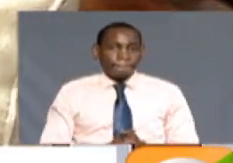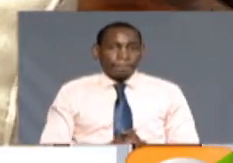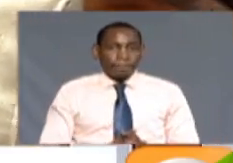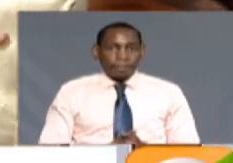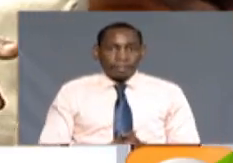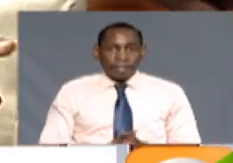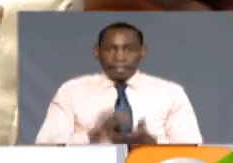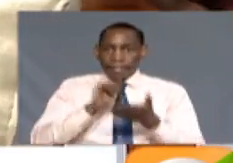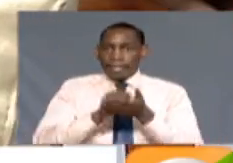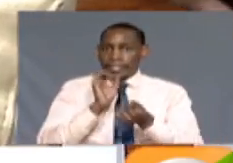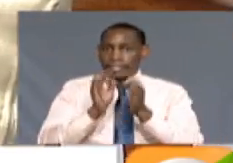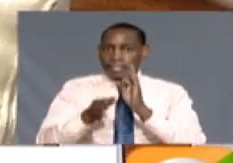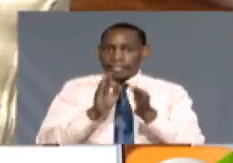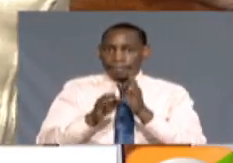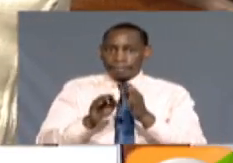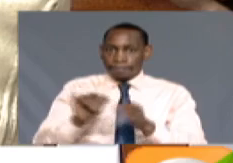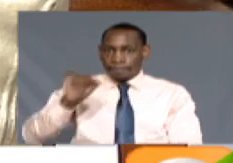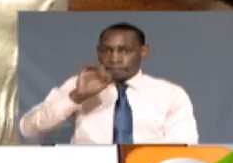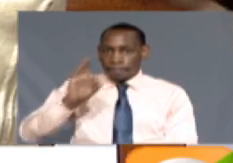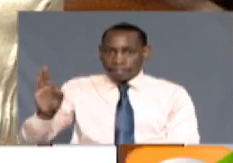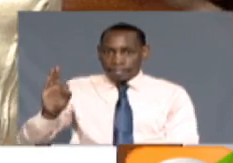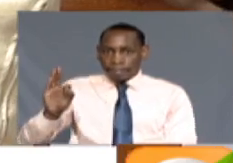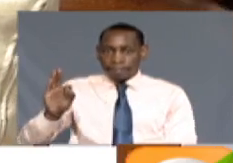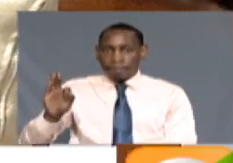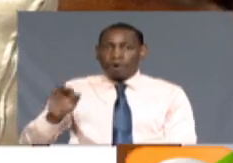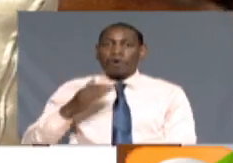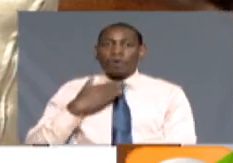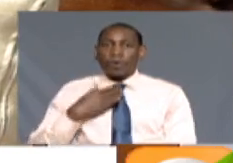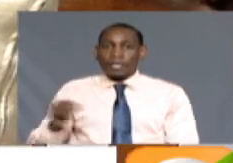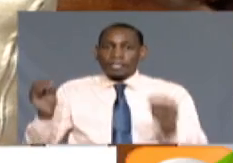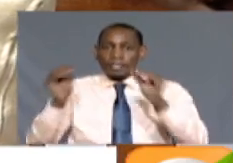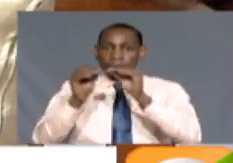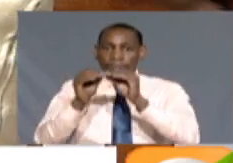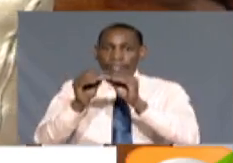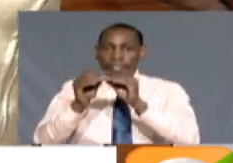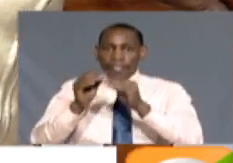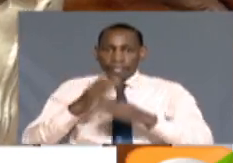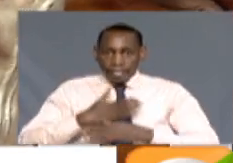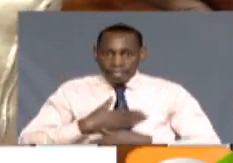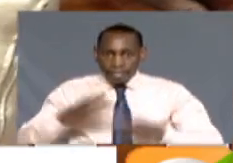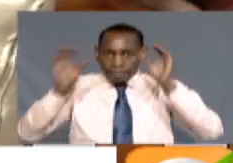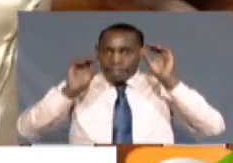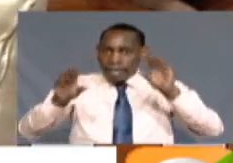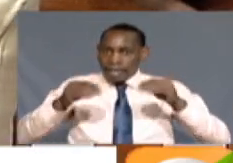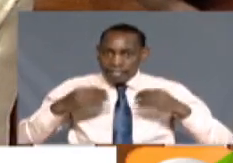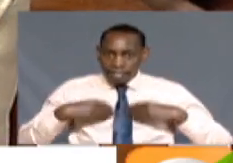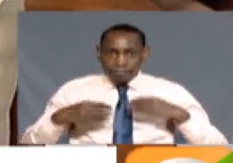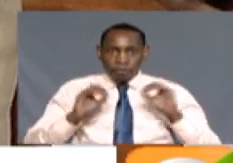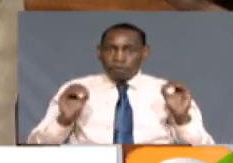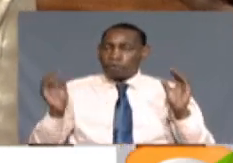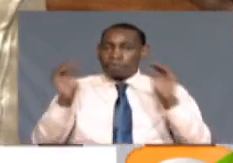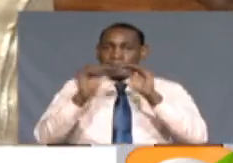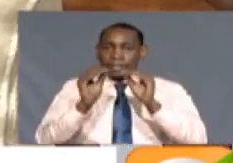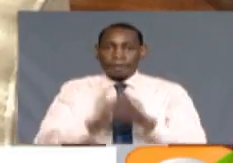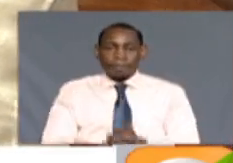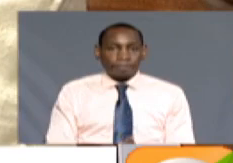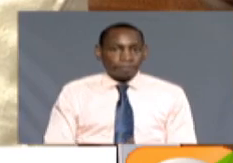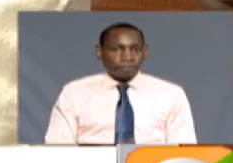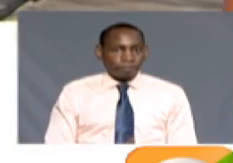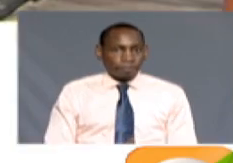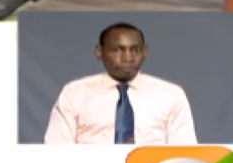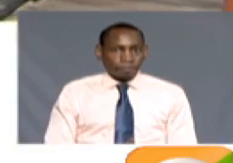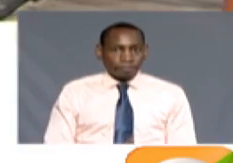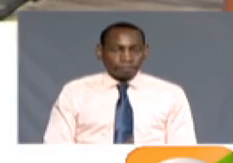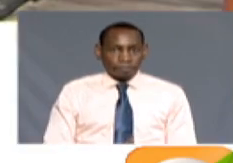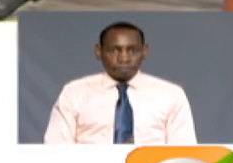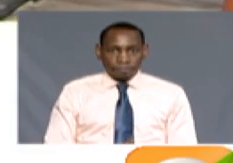That if Koinange is seeking an appointment with His Excellency the President, don't allow him to see him. Mm. And they'll make sure.